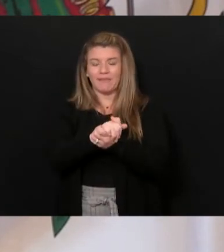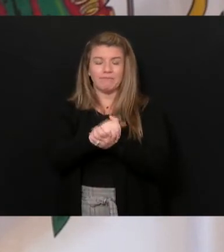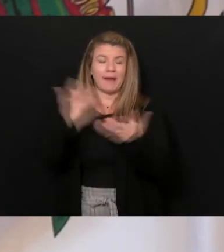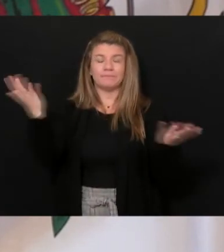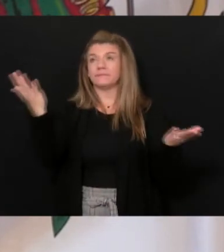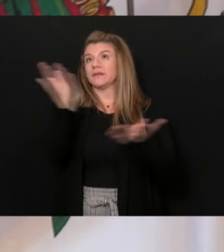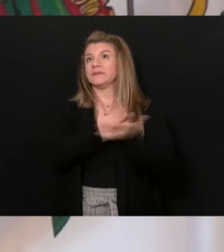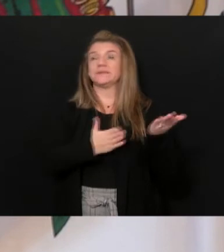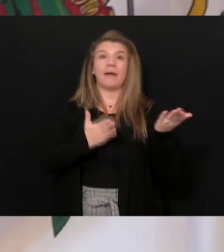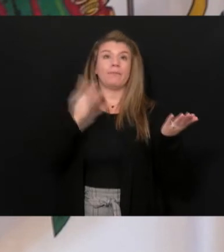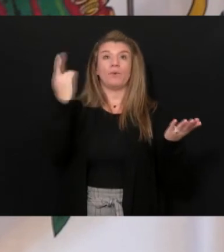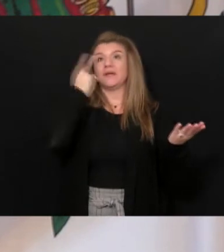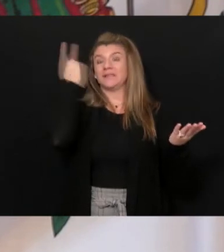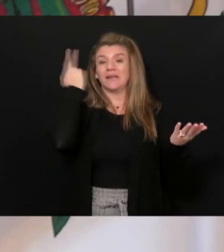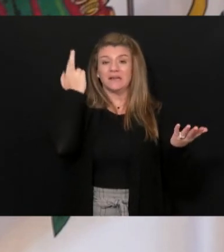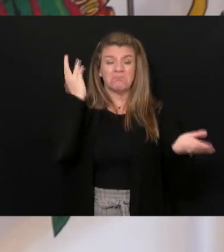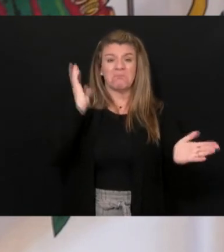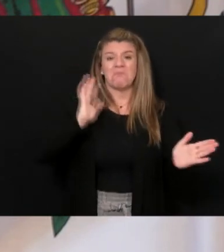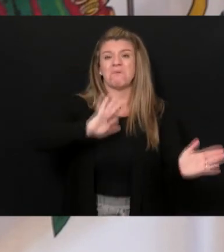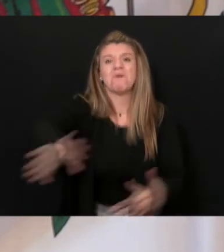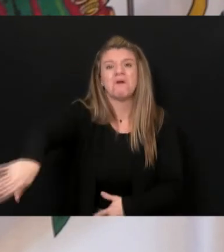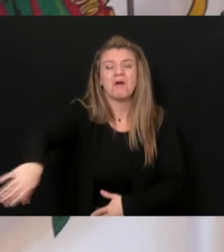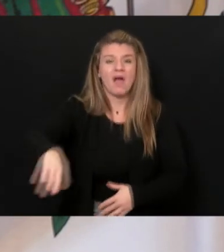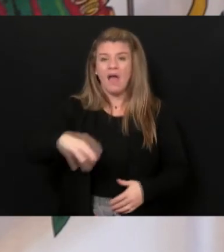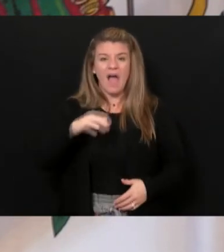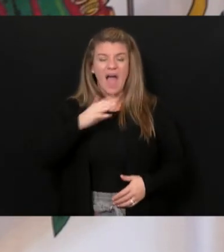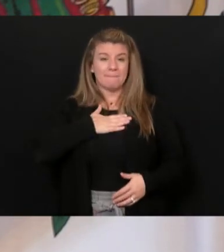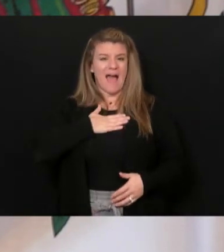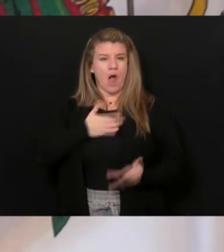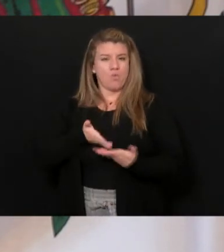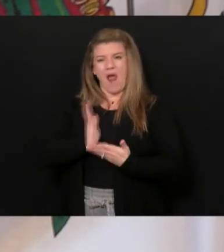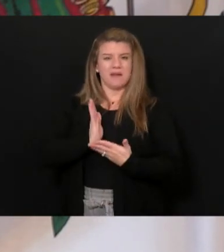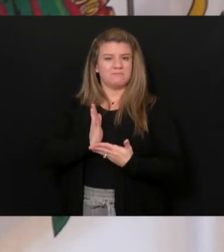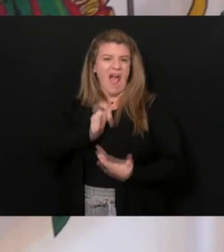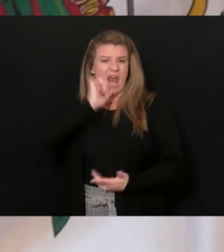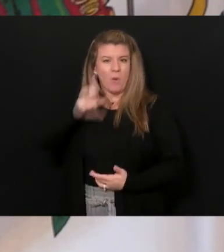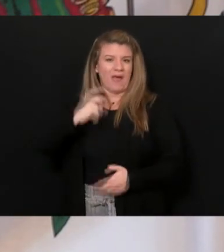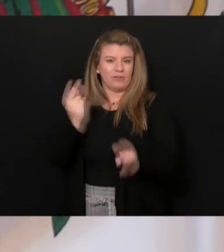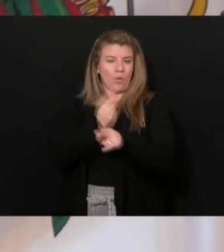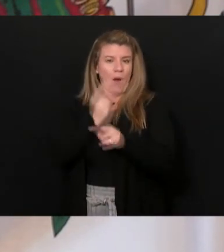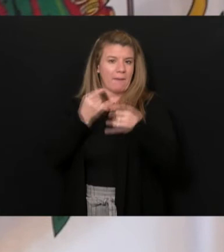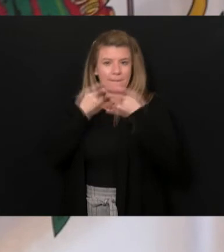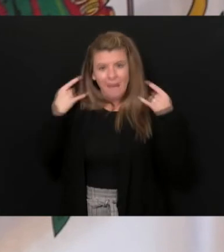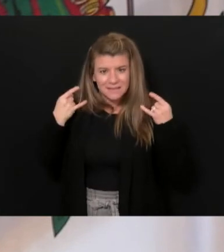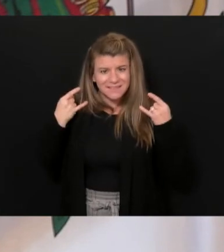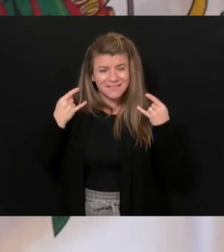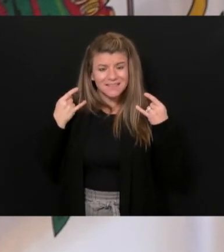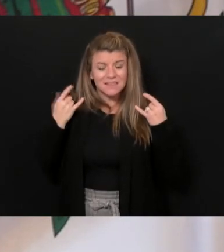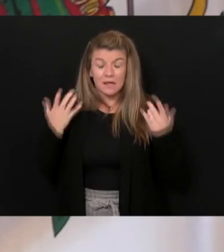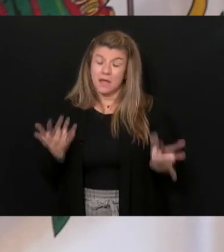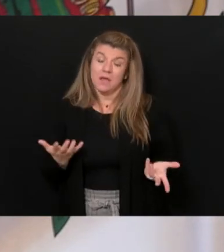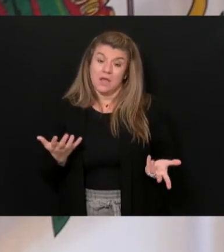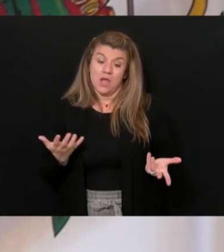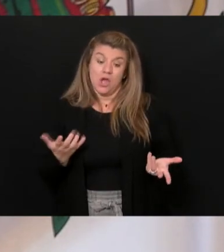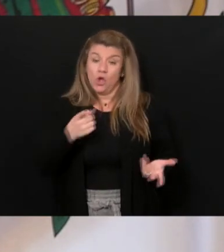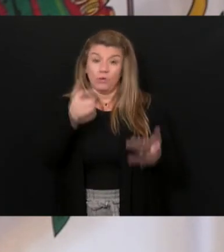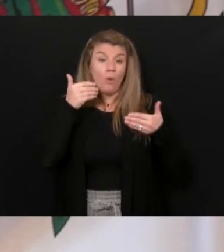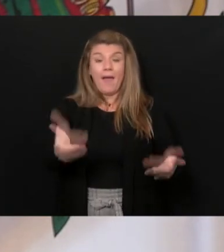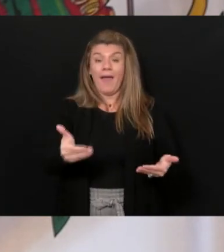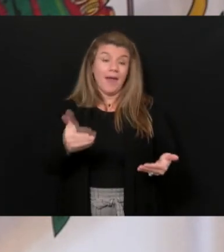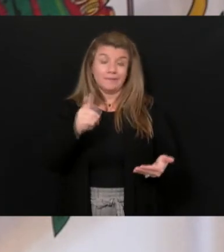some unknown reason that you have a right not to wear your mask, well, you can not wear your mask all